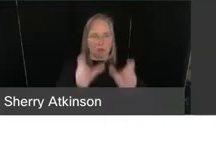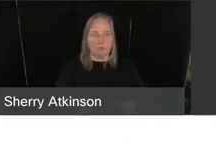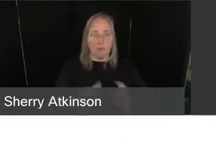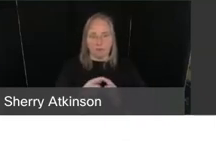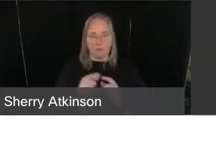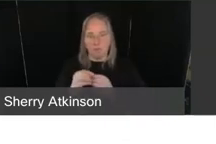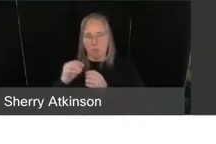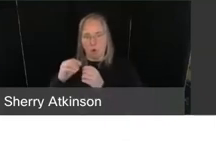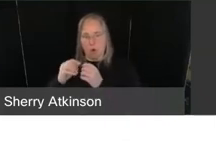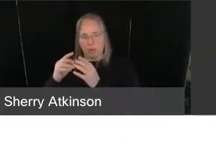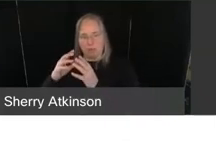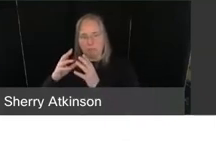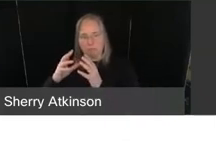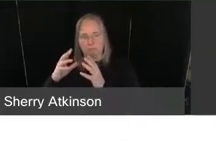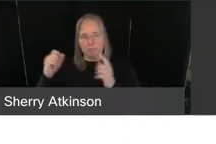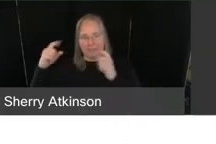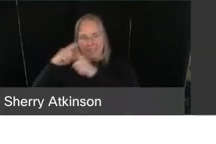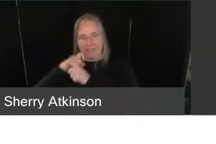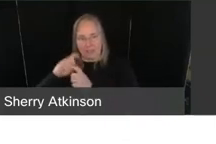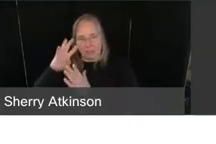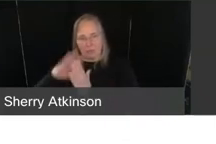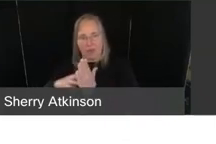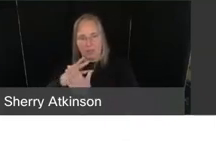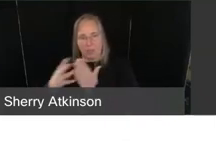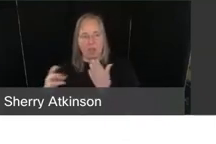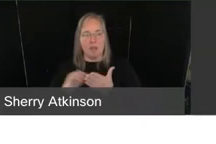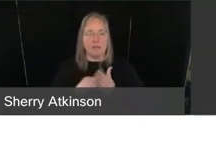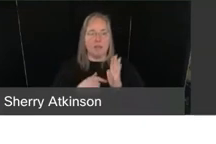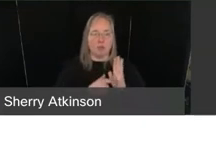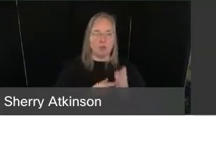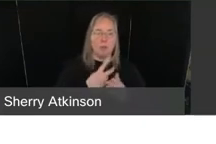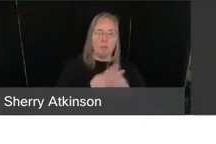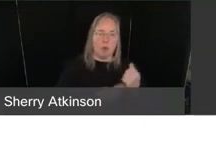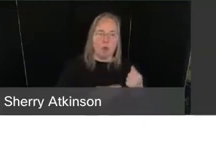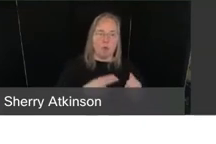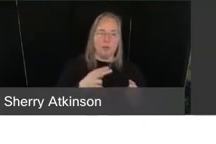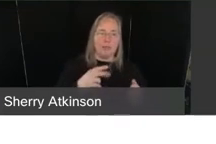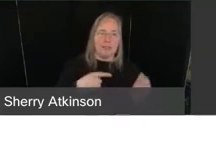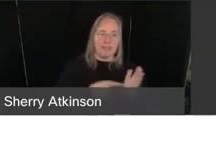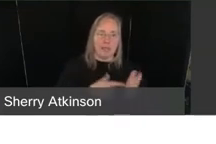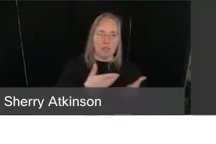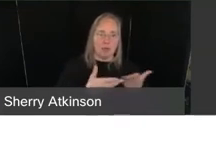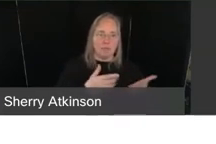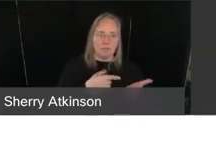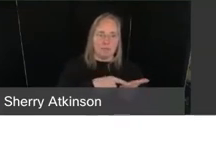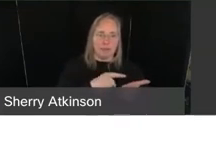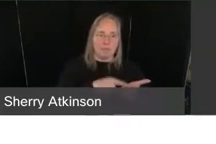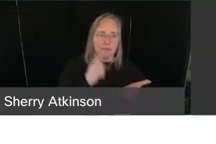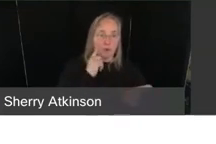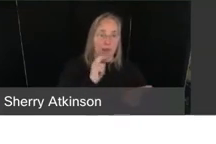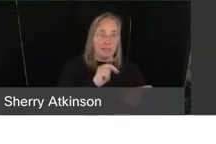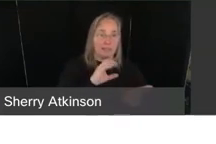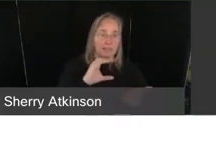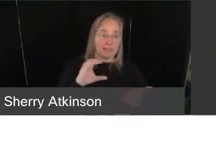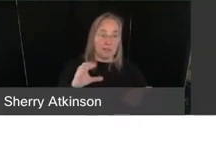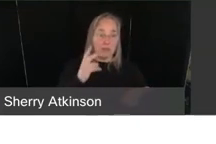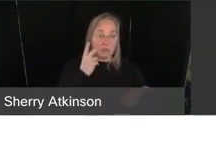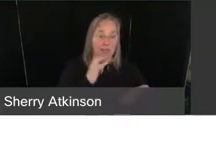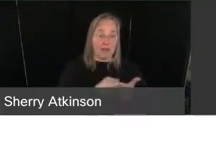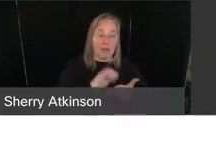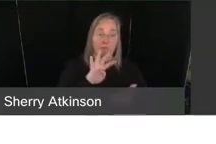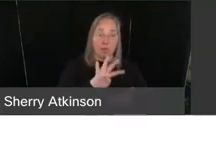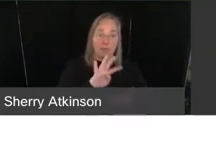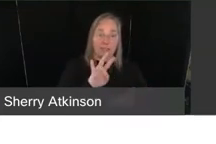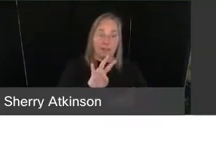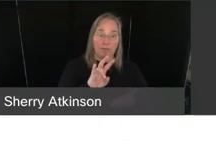to show you both the debt service payments for the NCC, which you see on that $47.7 million